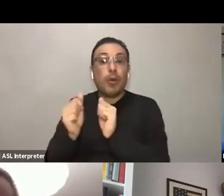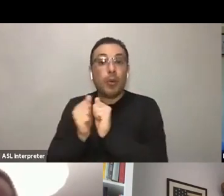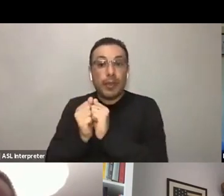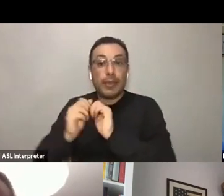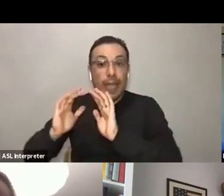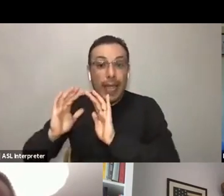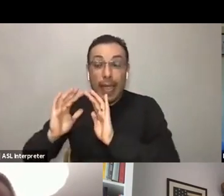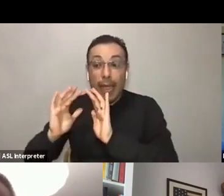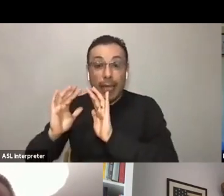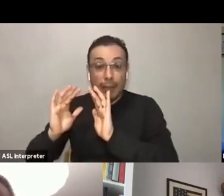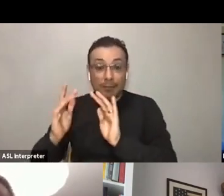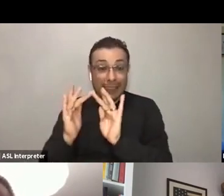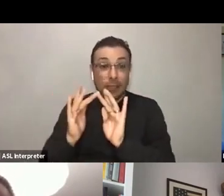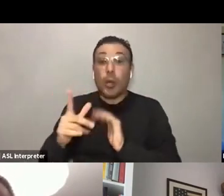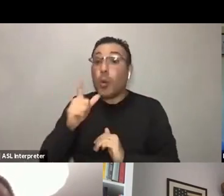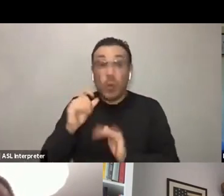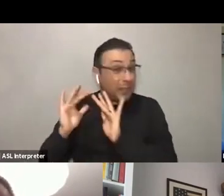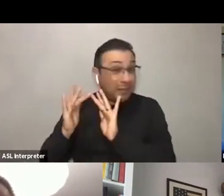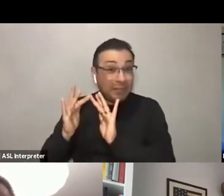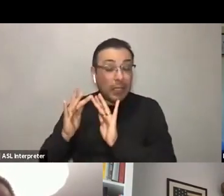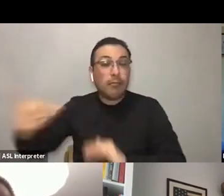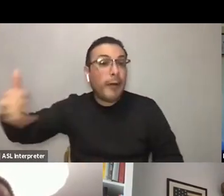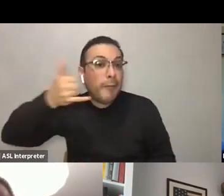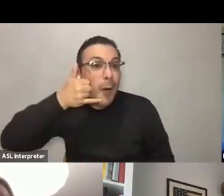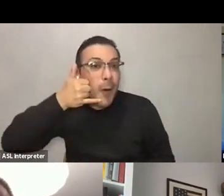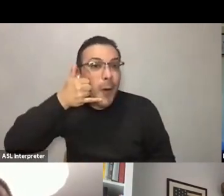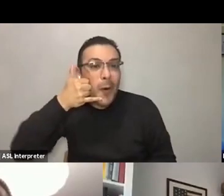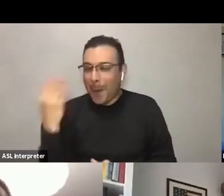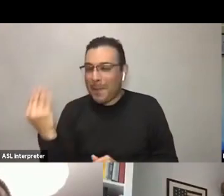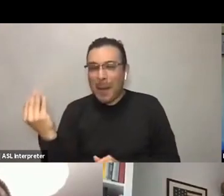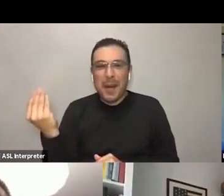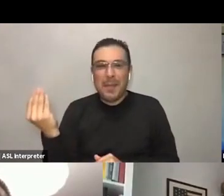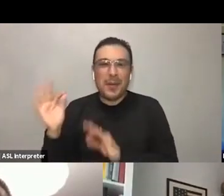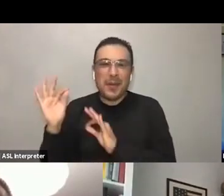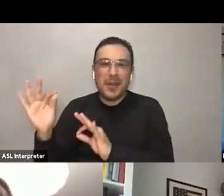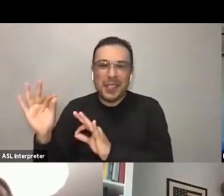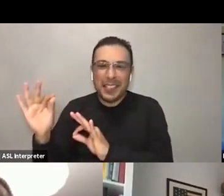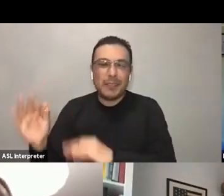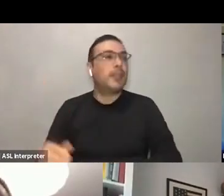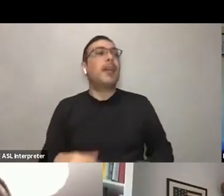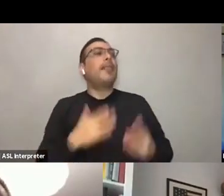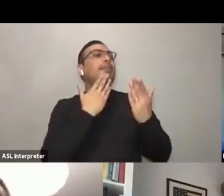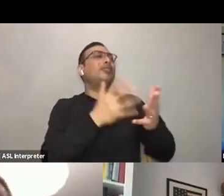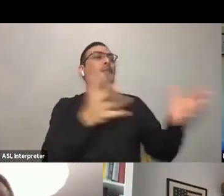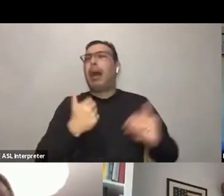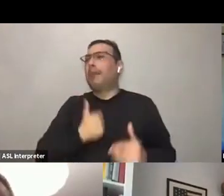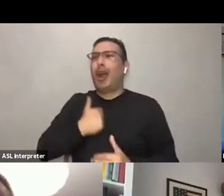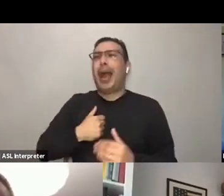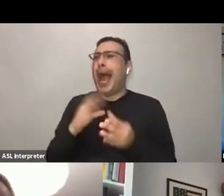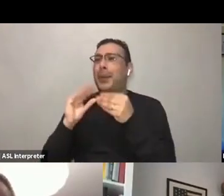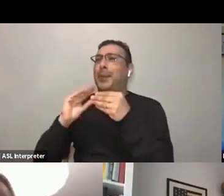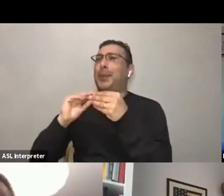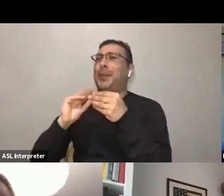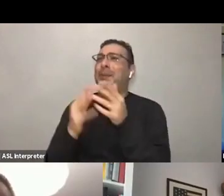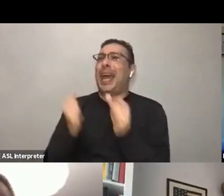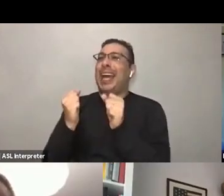telephone conference-based classes. That's awesome, Naomi. Thank you so much. talk so fast. I'm sorry. It's okay. We'll,